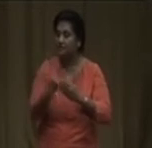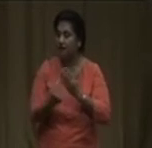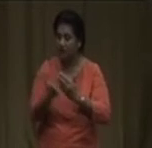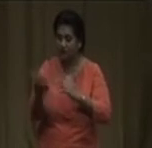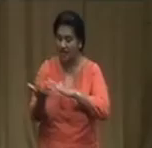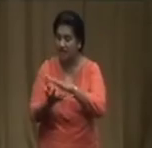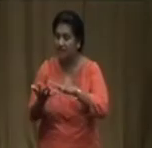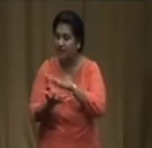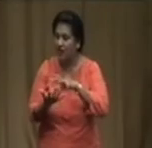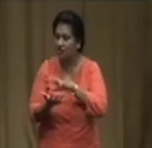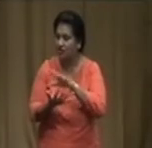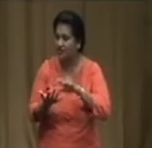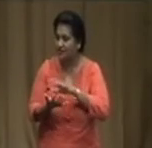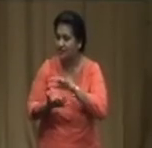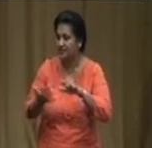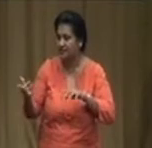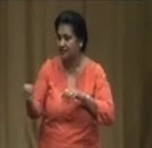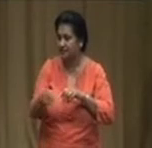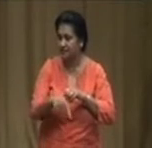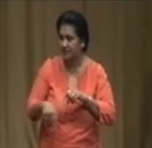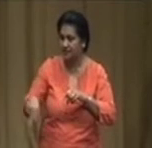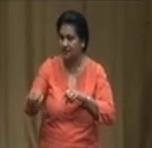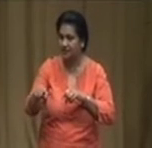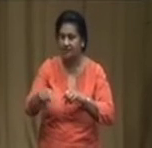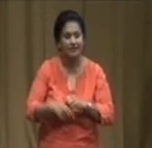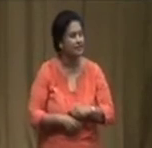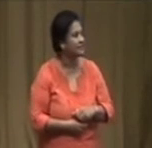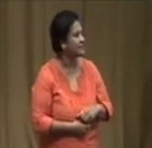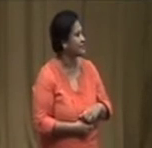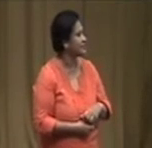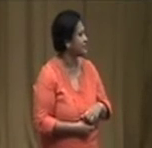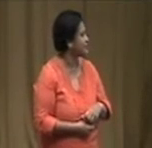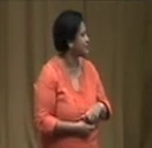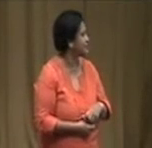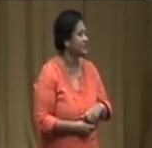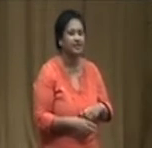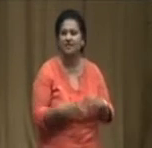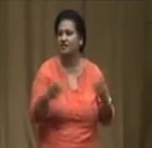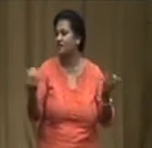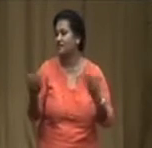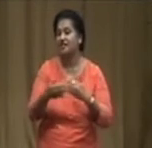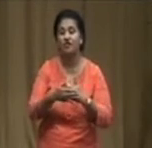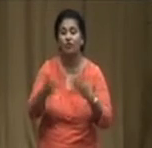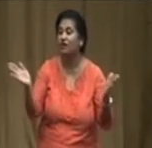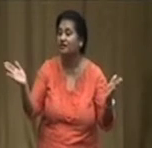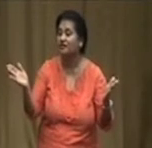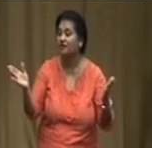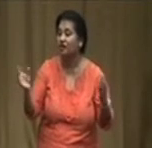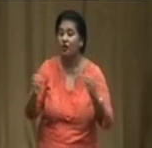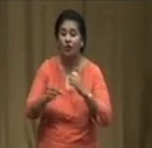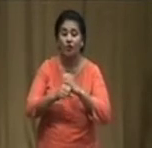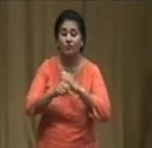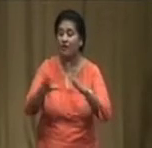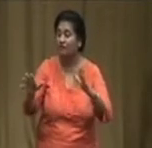with any particular course. Now, as an open organization, it's entirely open source. We publish the recipes,